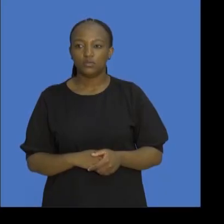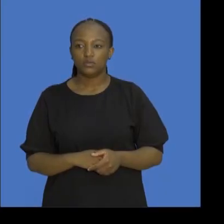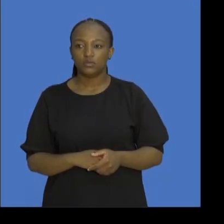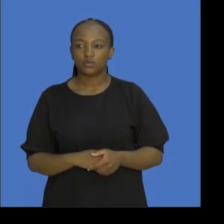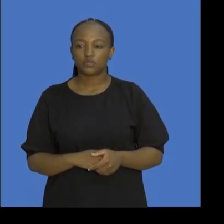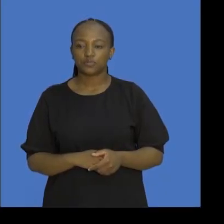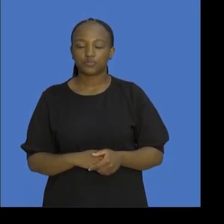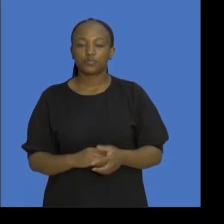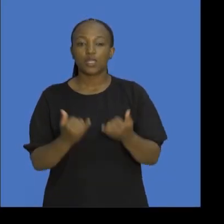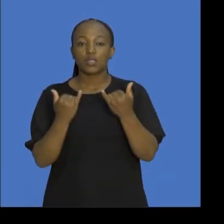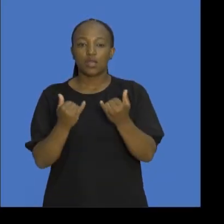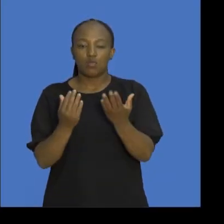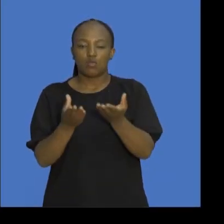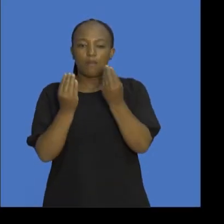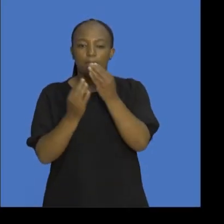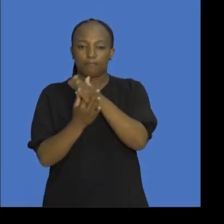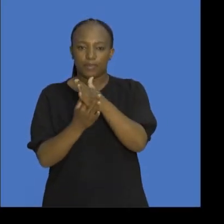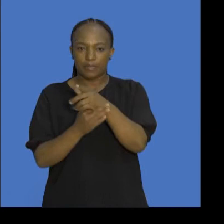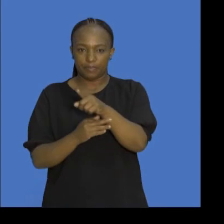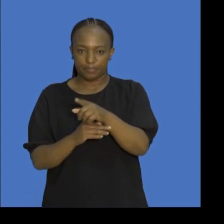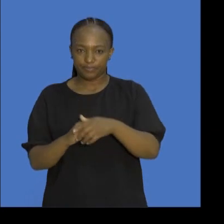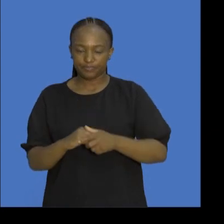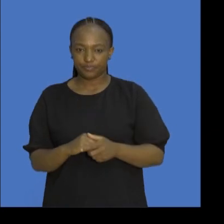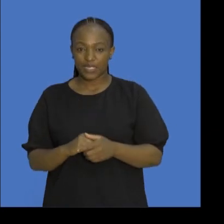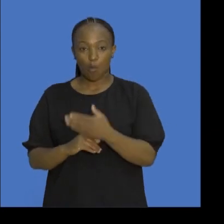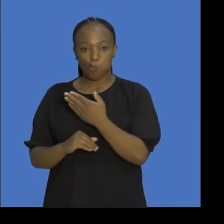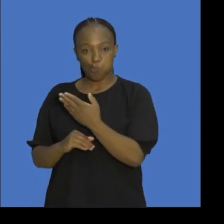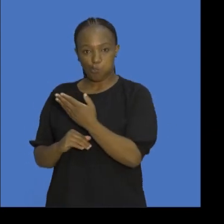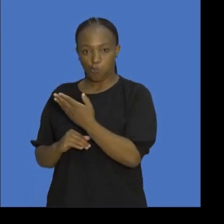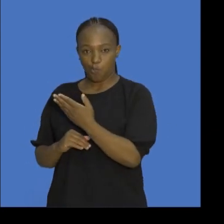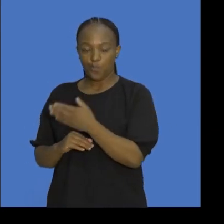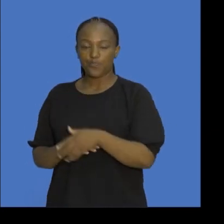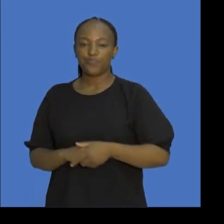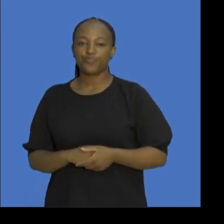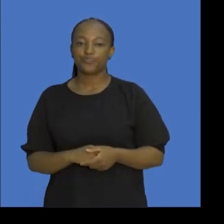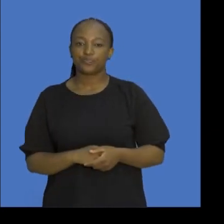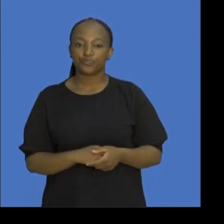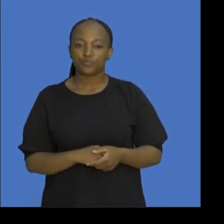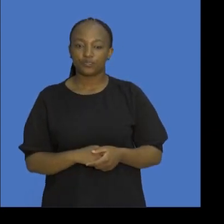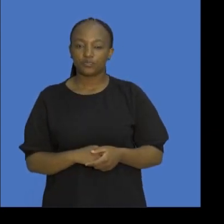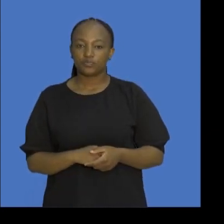do is we're going to find the median, which is there.